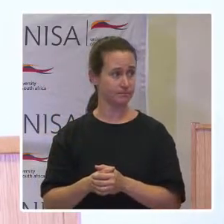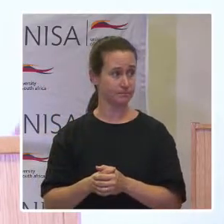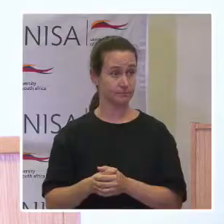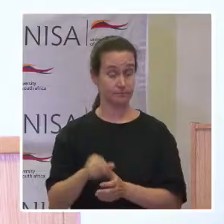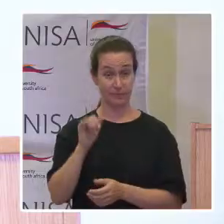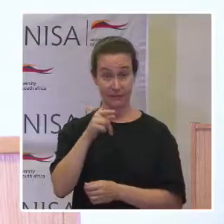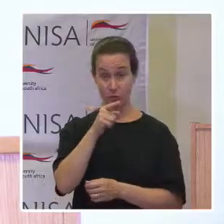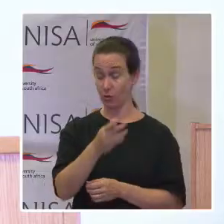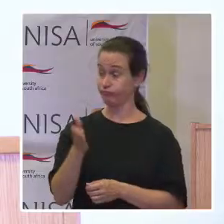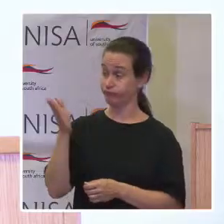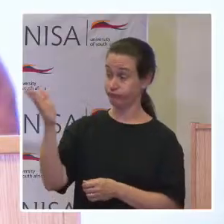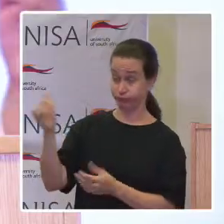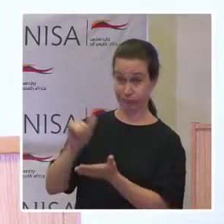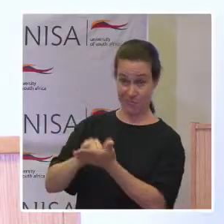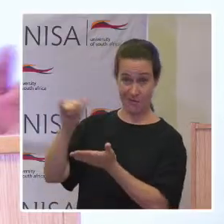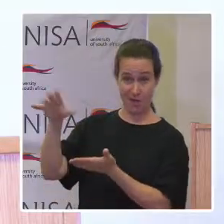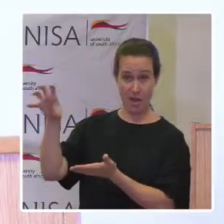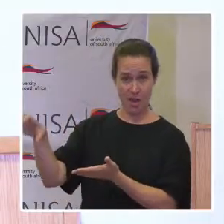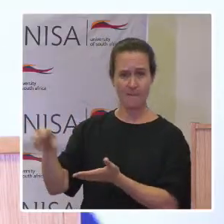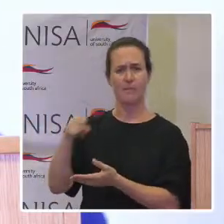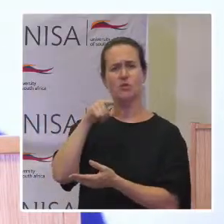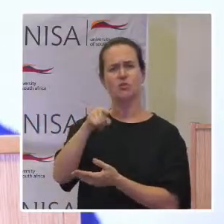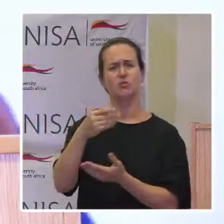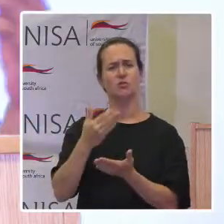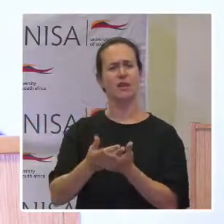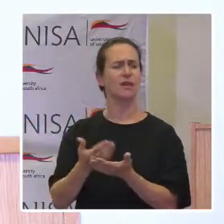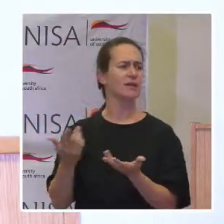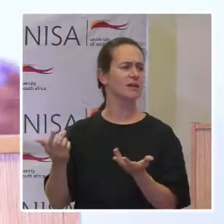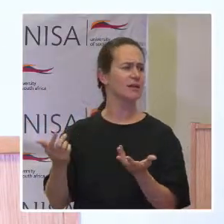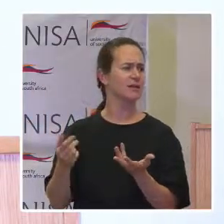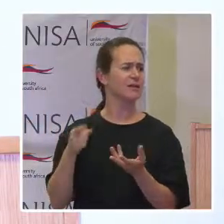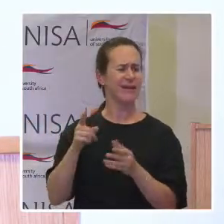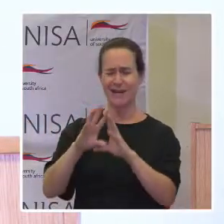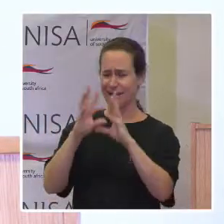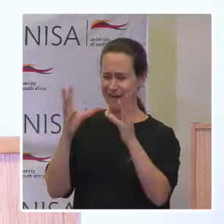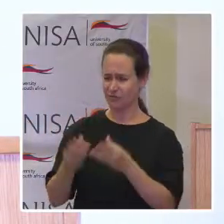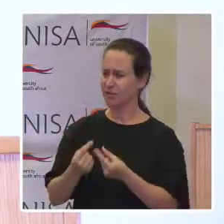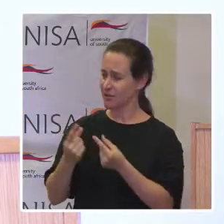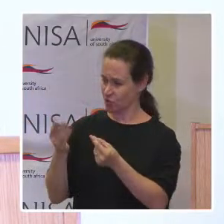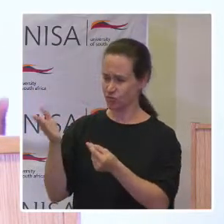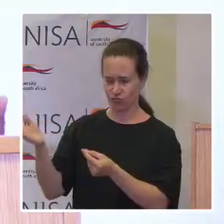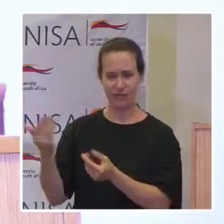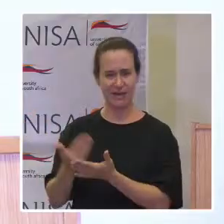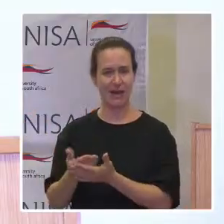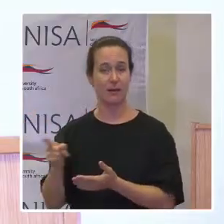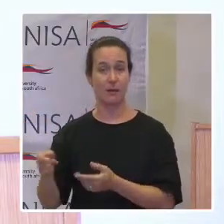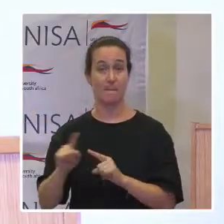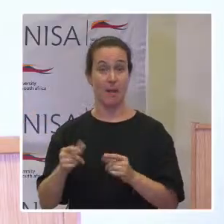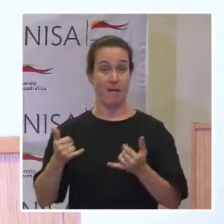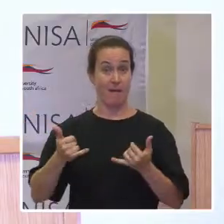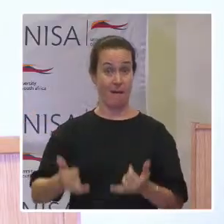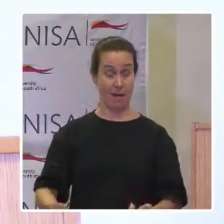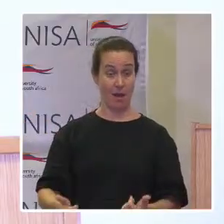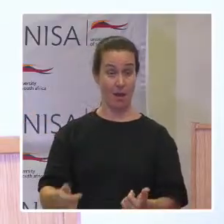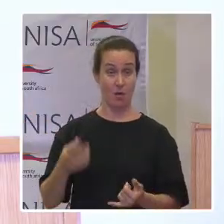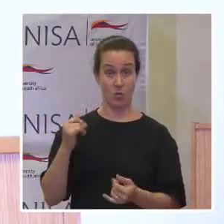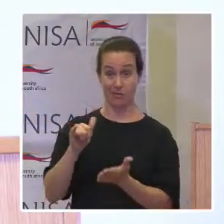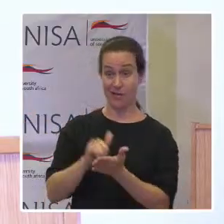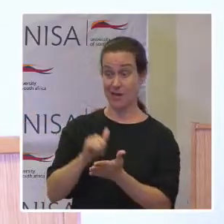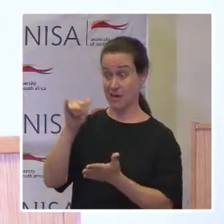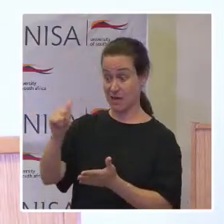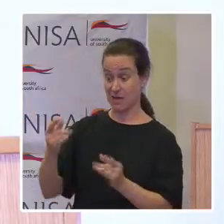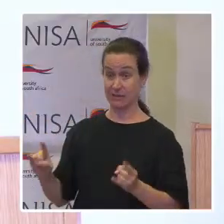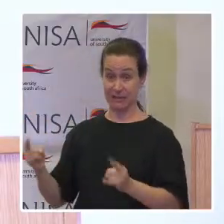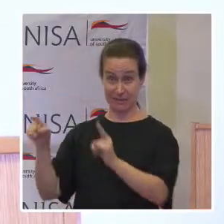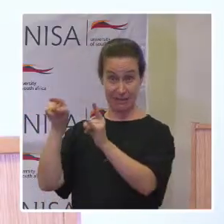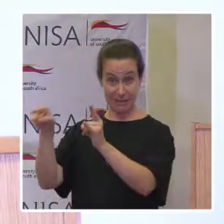there at the airport, you know, you can do your massage, you can do everything that you want. But then now, with the Aerotropolis,